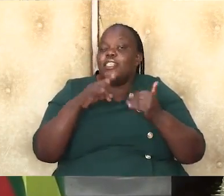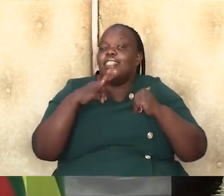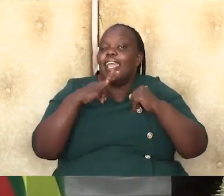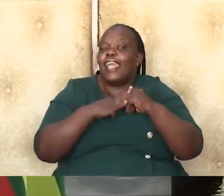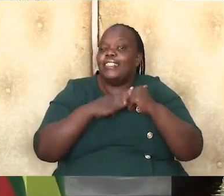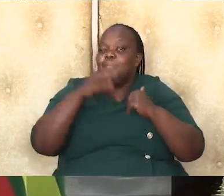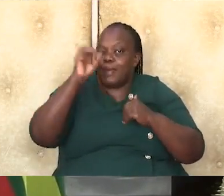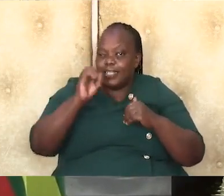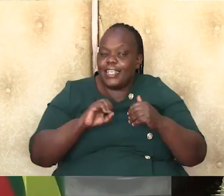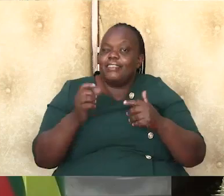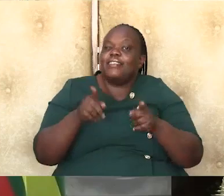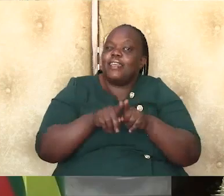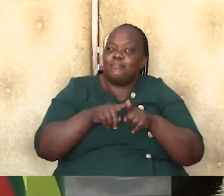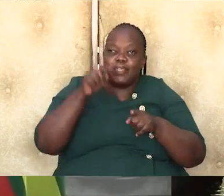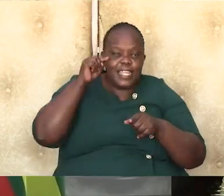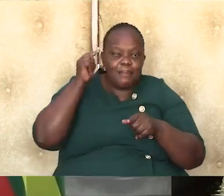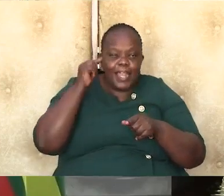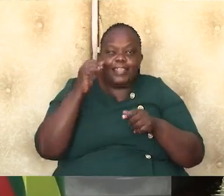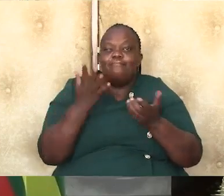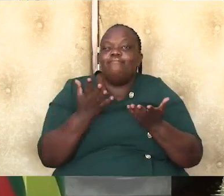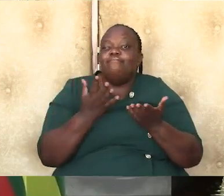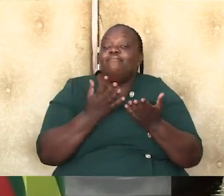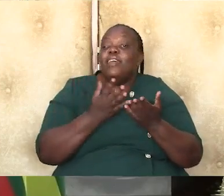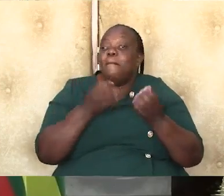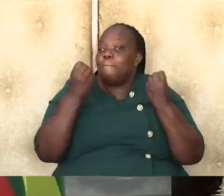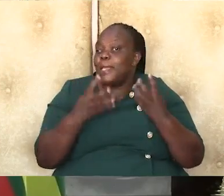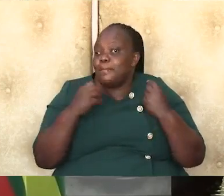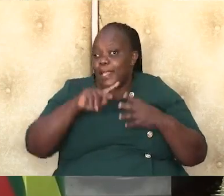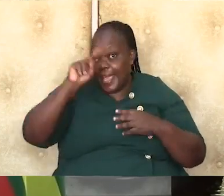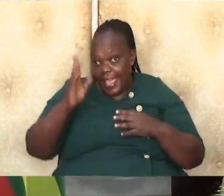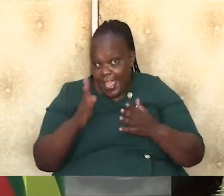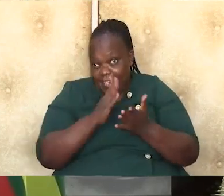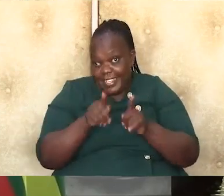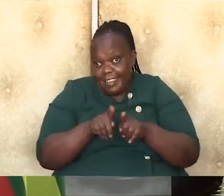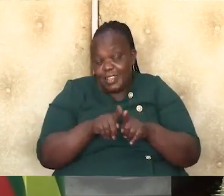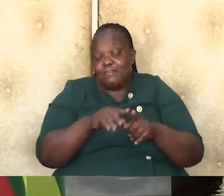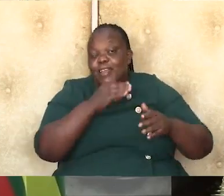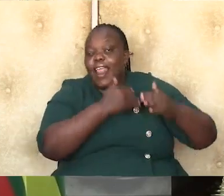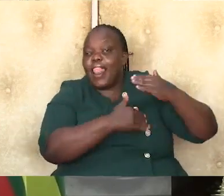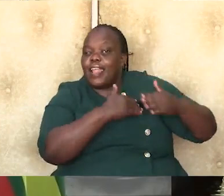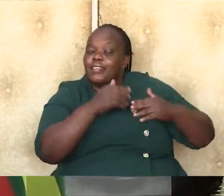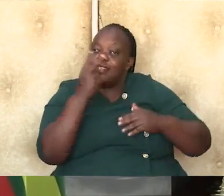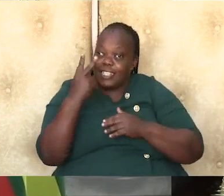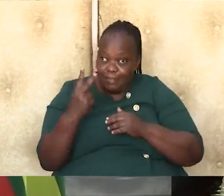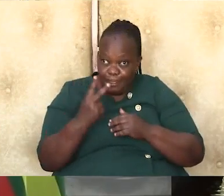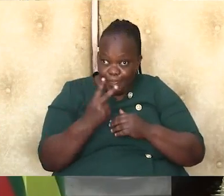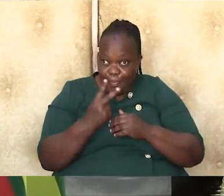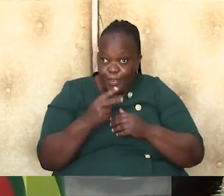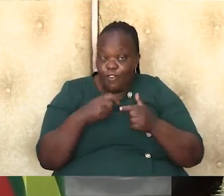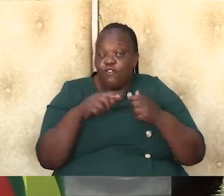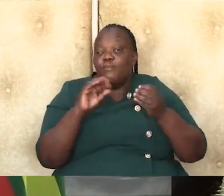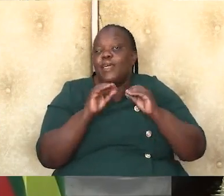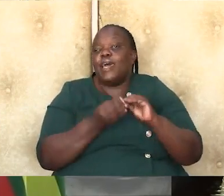Germany, 3.7%. Majority of Kenyans have also relatives, and it can be seen from the